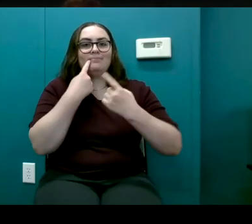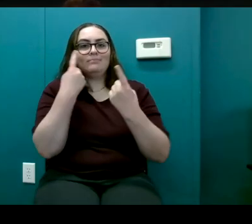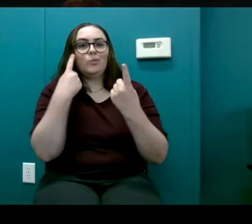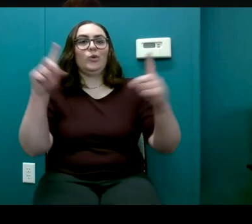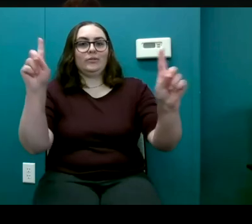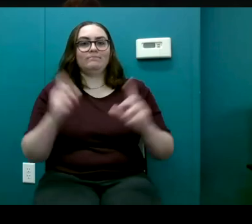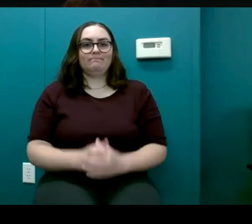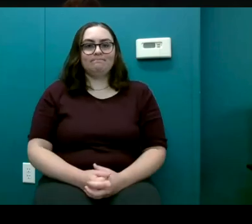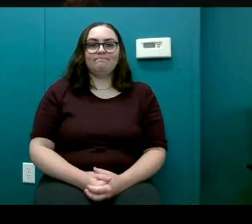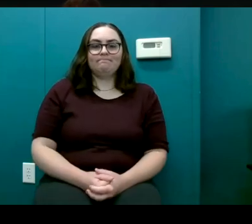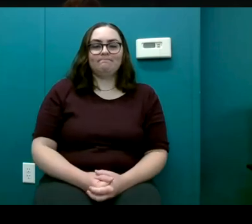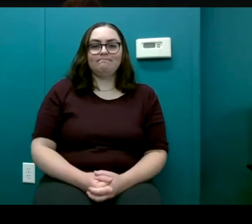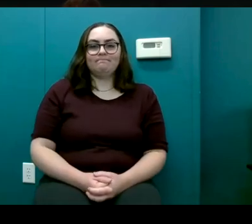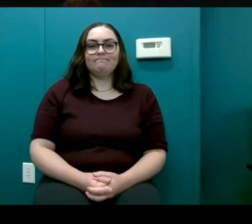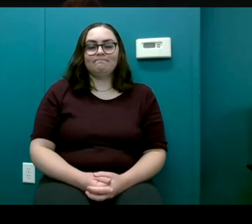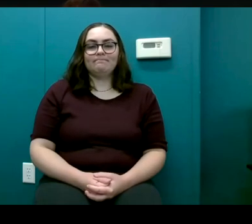Awesome.